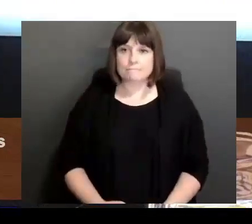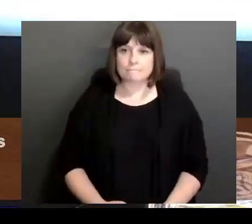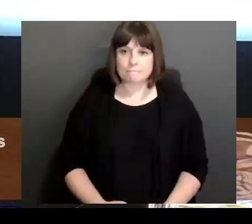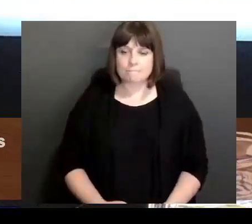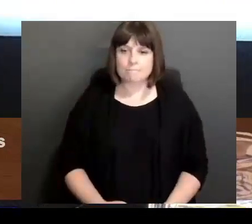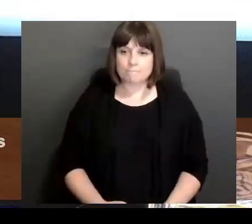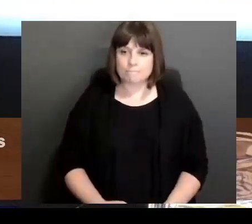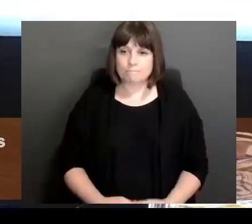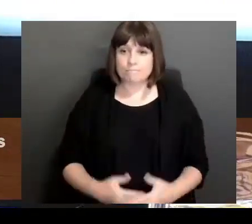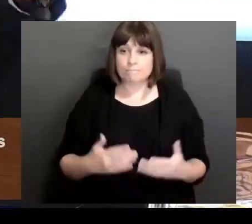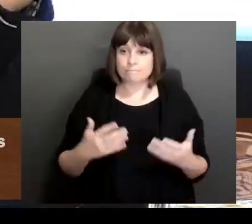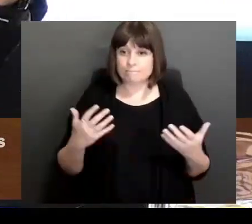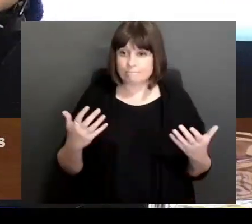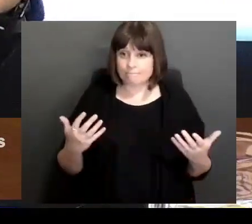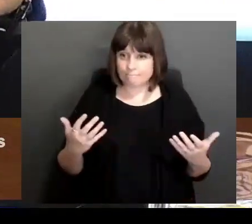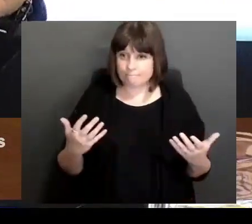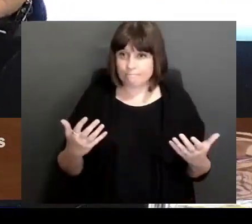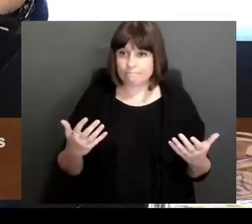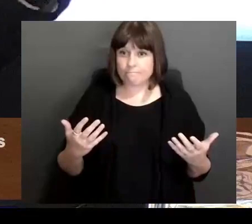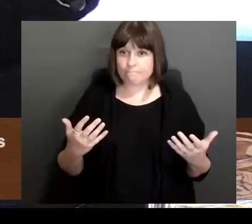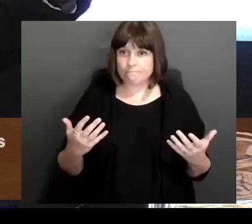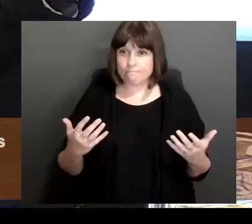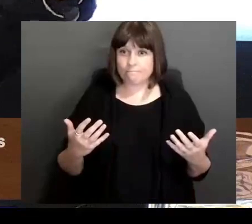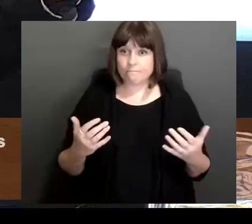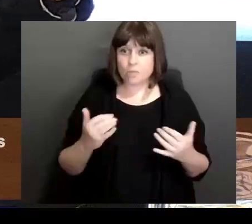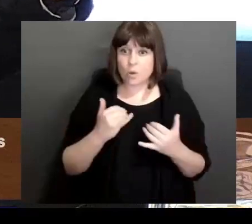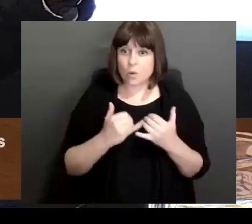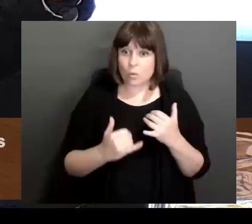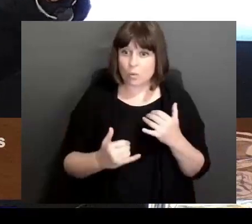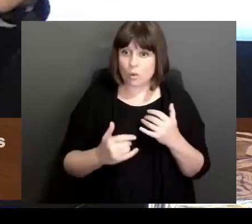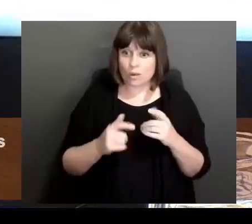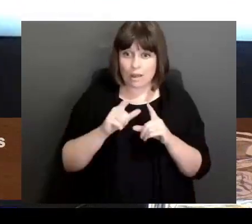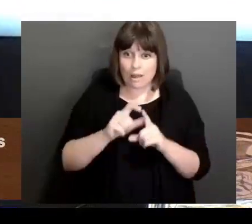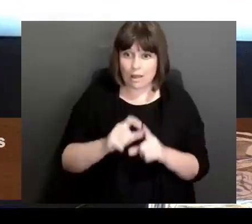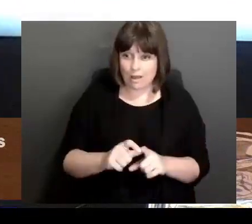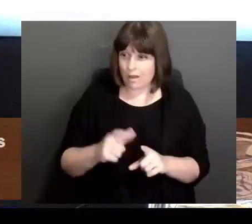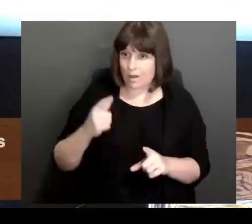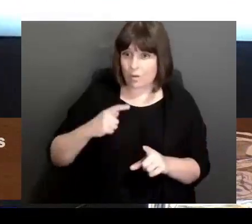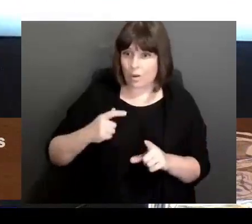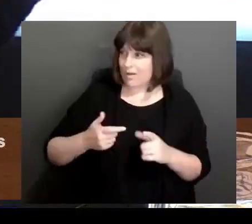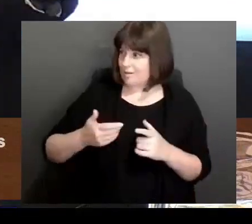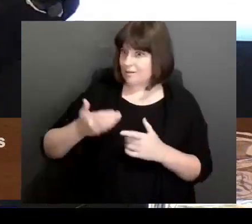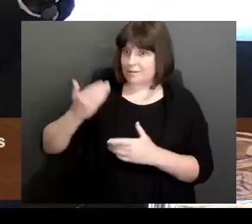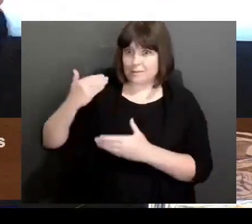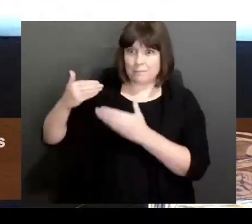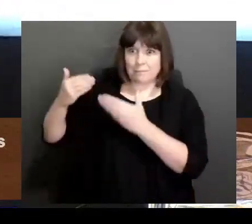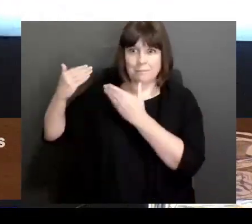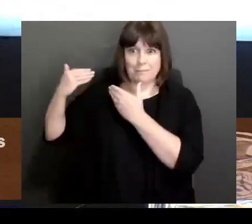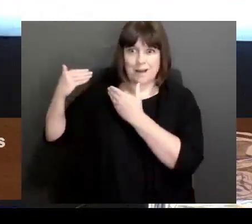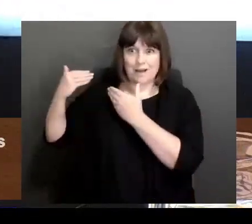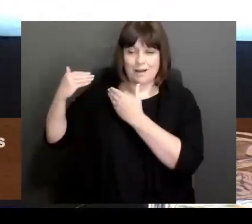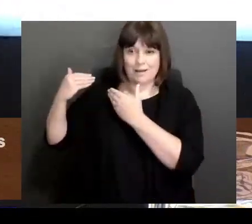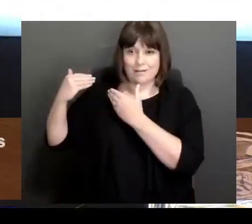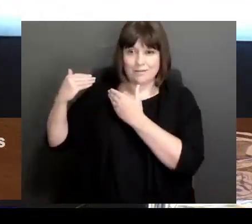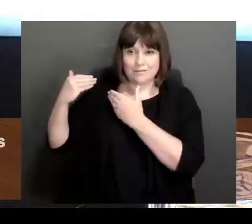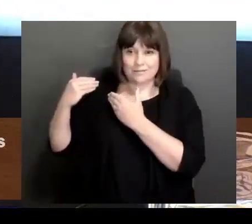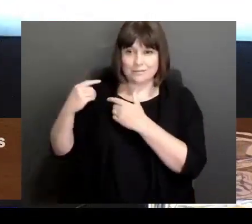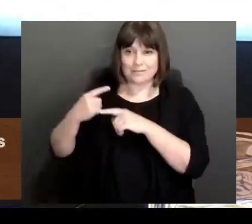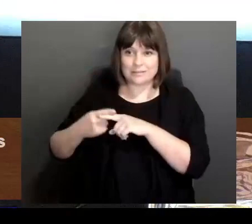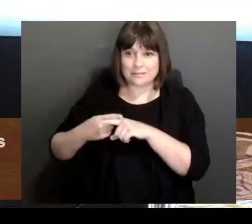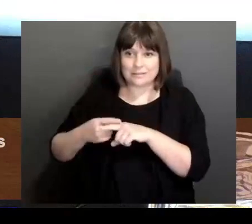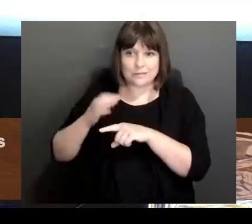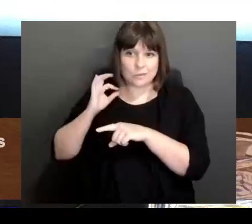more harder by past wrongs and impact on climate and dispossession. Things are just